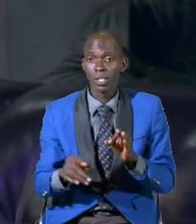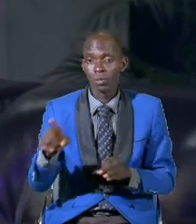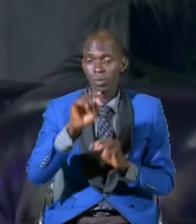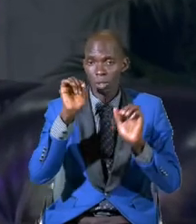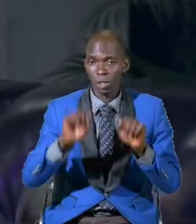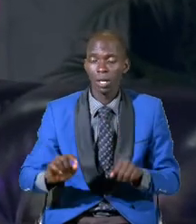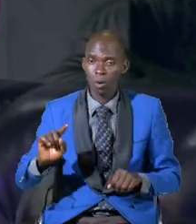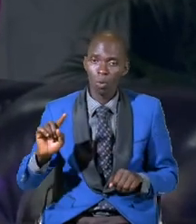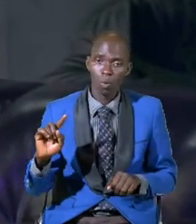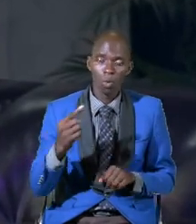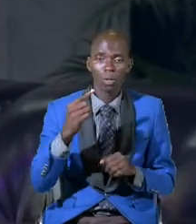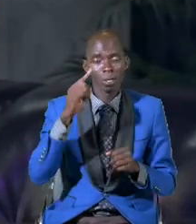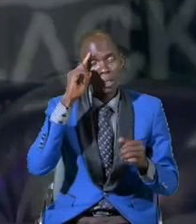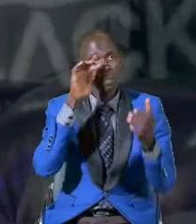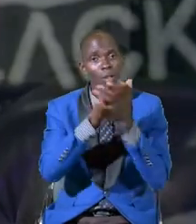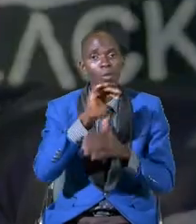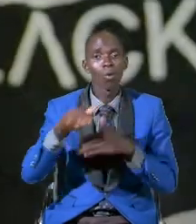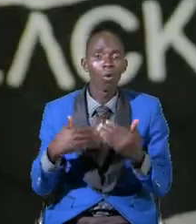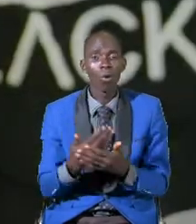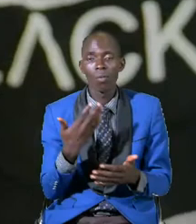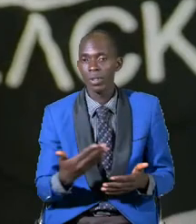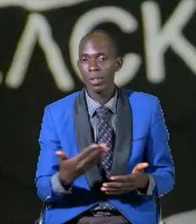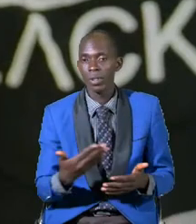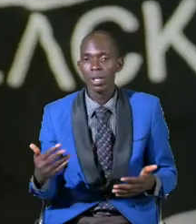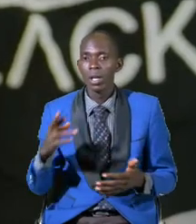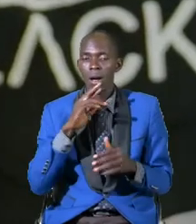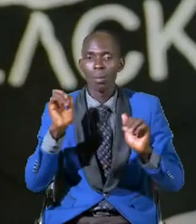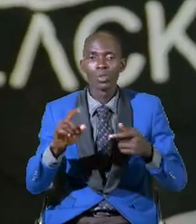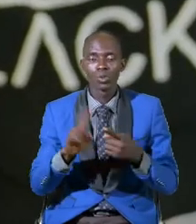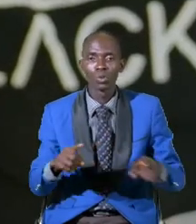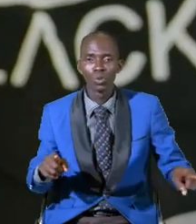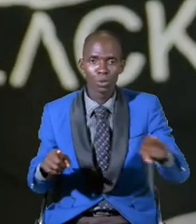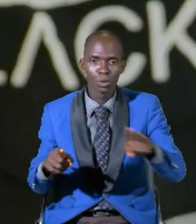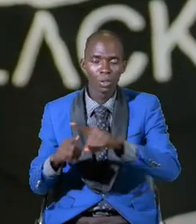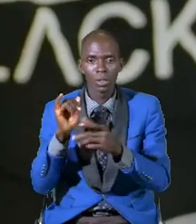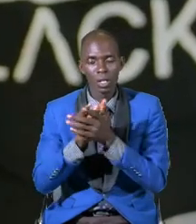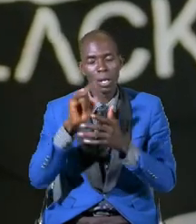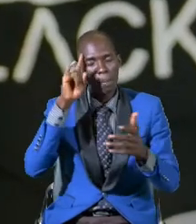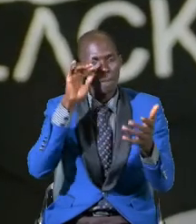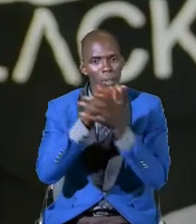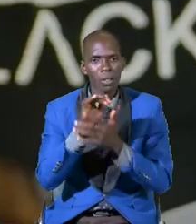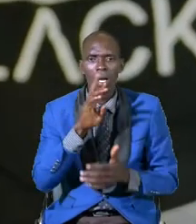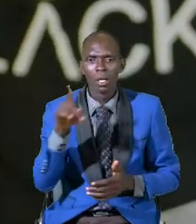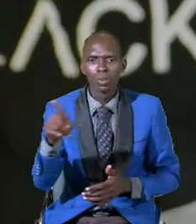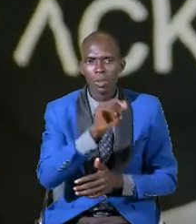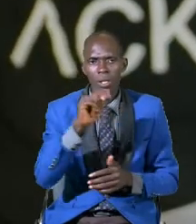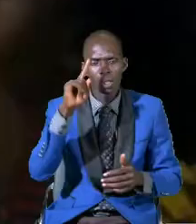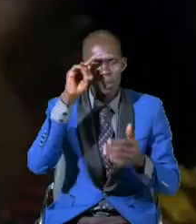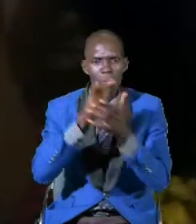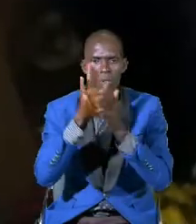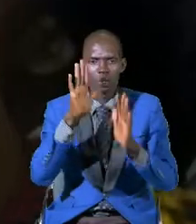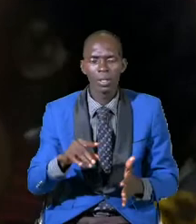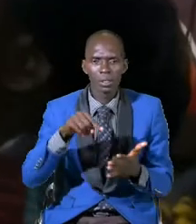all things are possible to him who believes. Any believer in the house tonight? I said